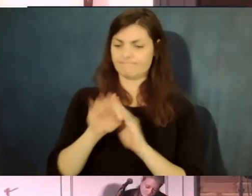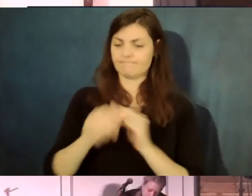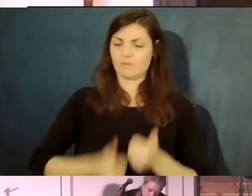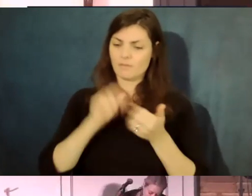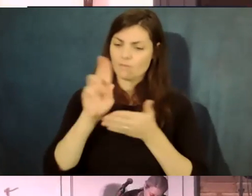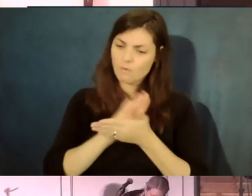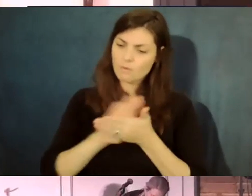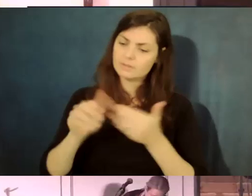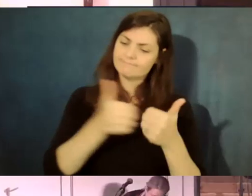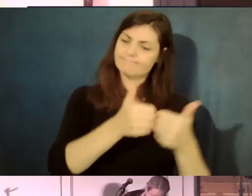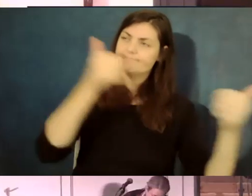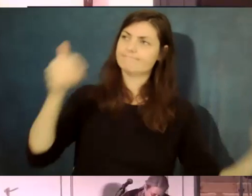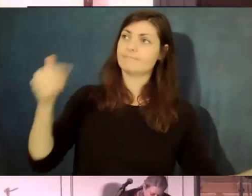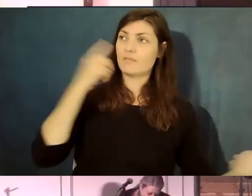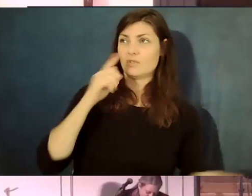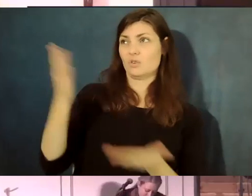set apart for you, Lord.